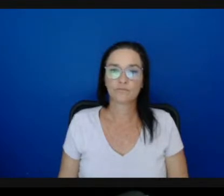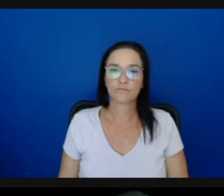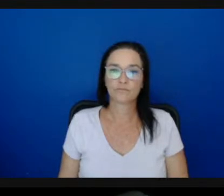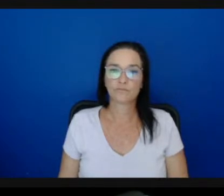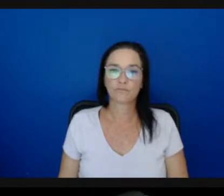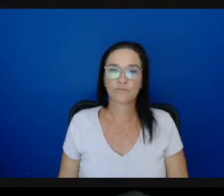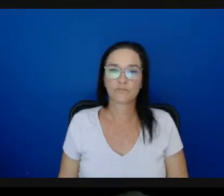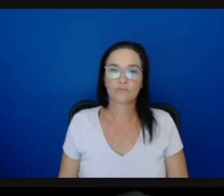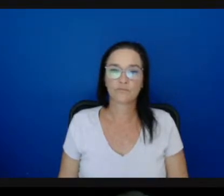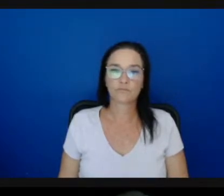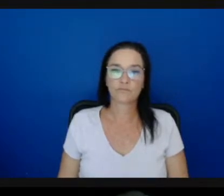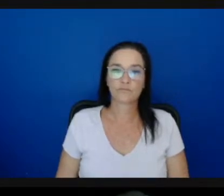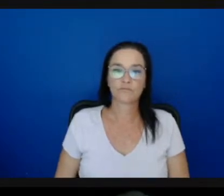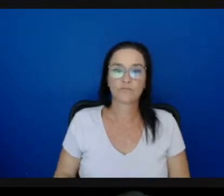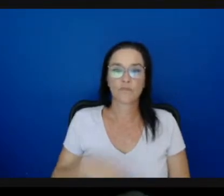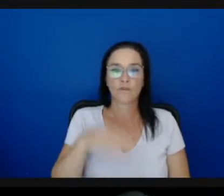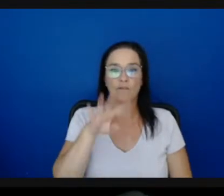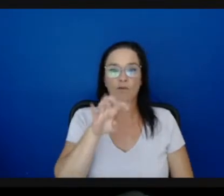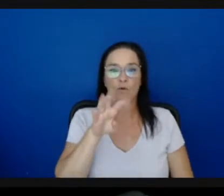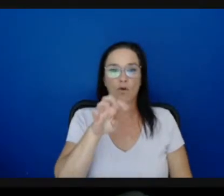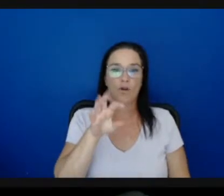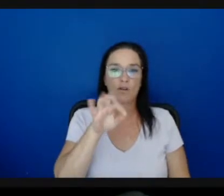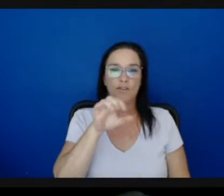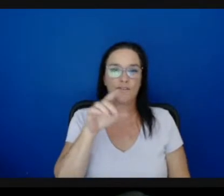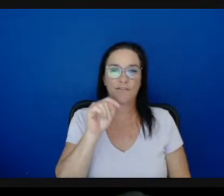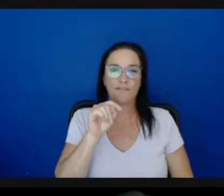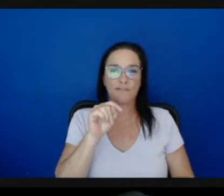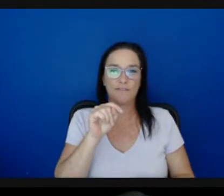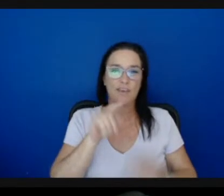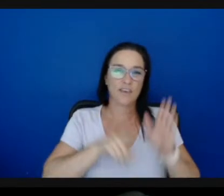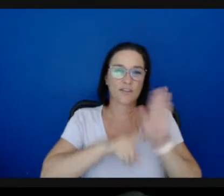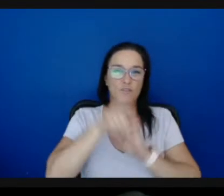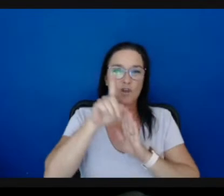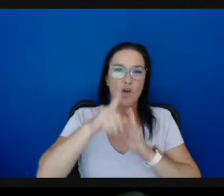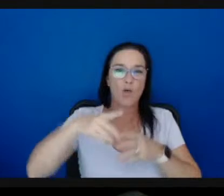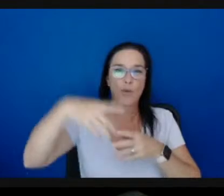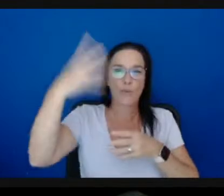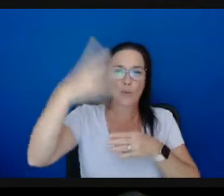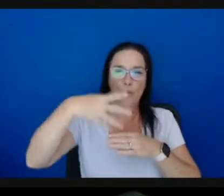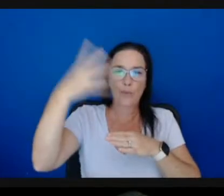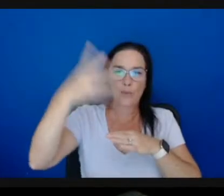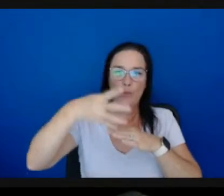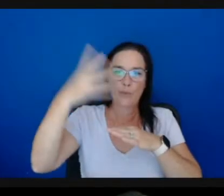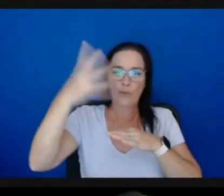Um, 400 feet high fountains afterwards.